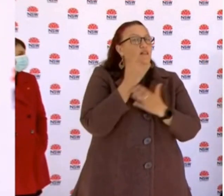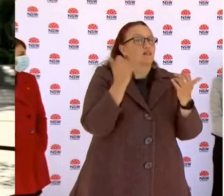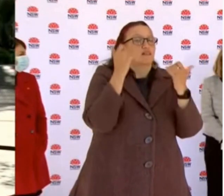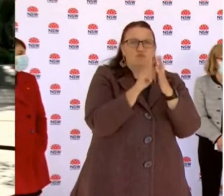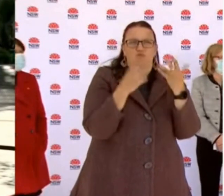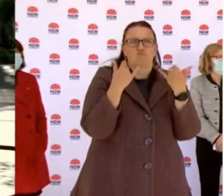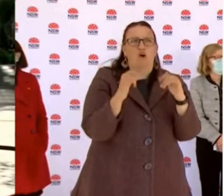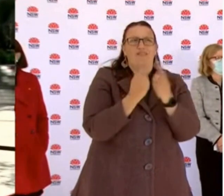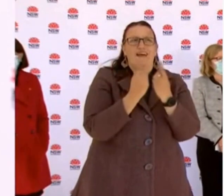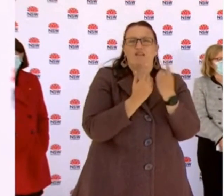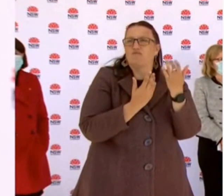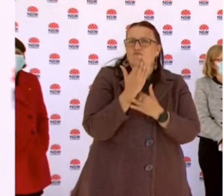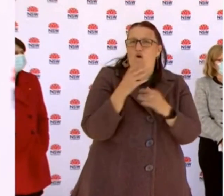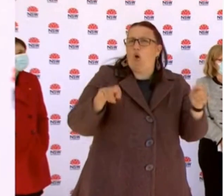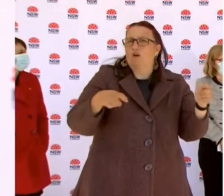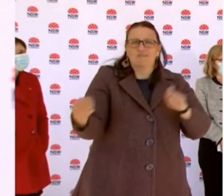thing during lockdown?